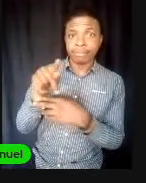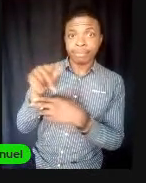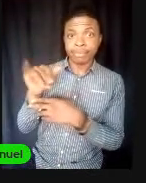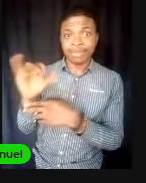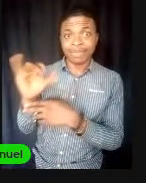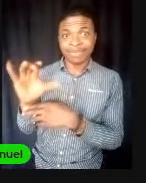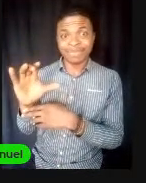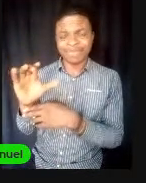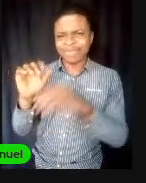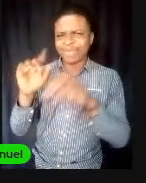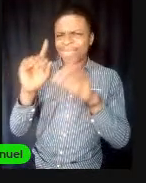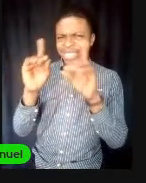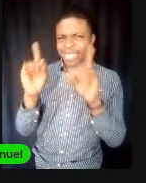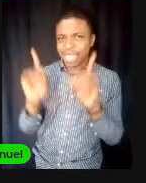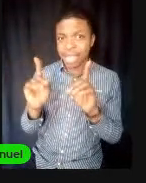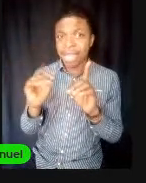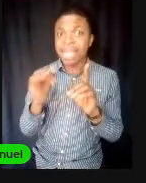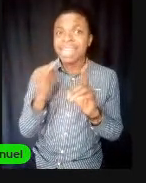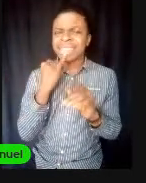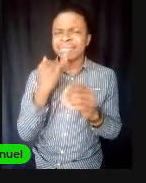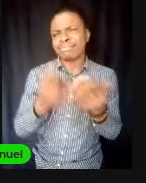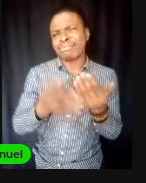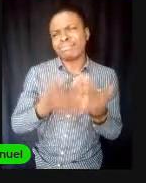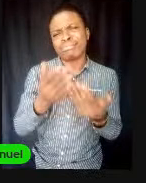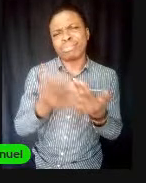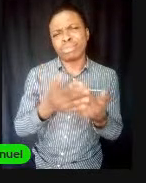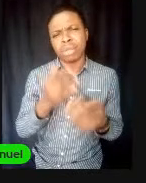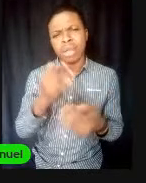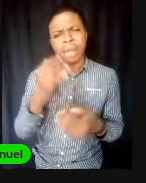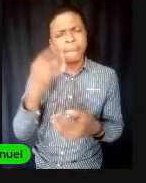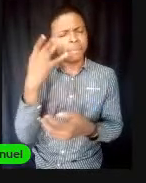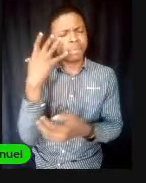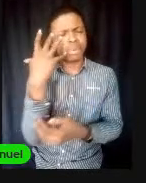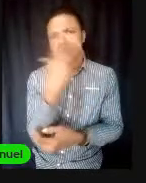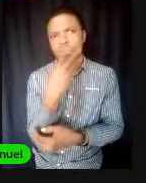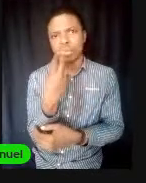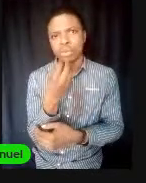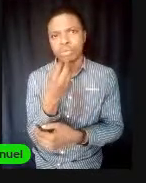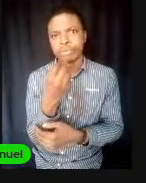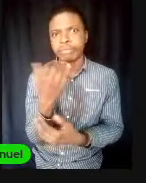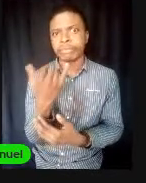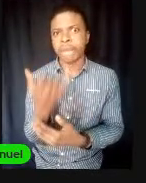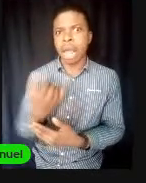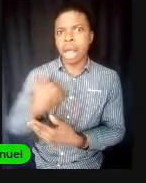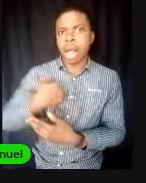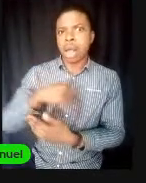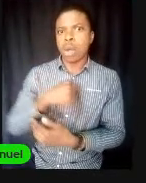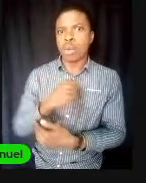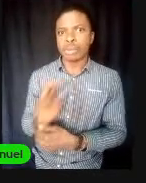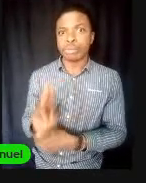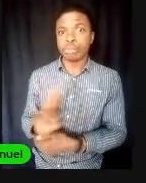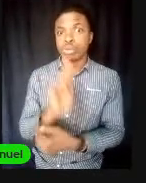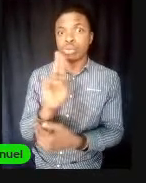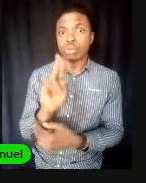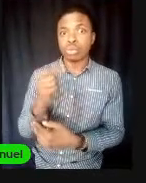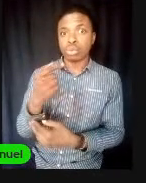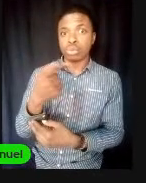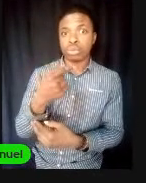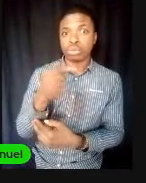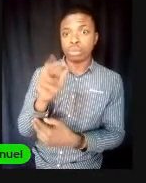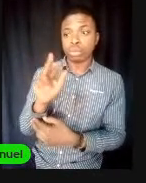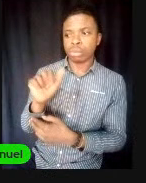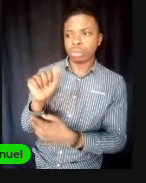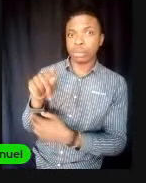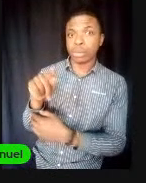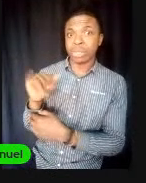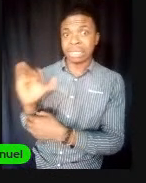but it's beautiful and it's captivating. Now, we use graphic design for different purposes, but the main aim is to pass